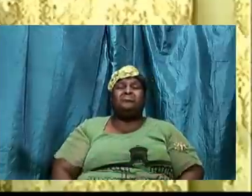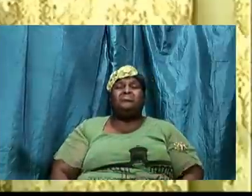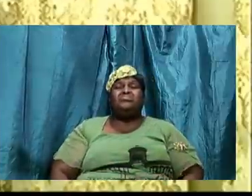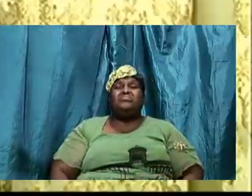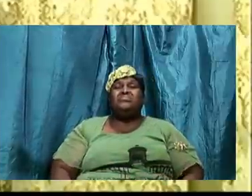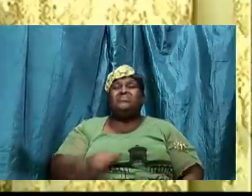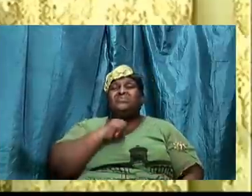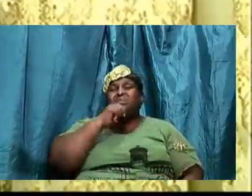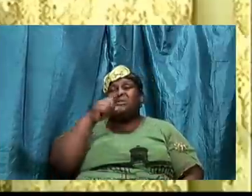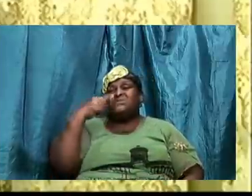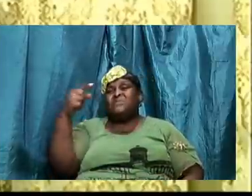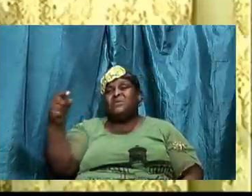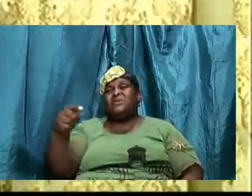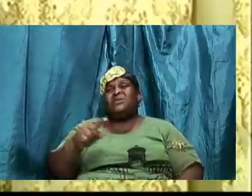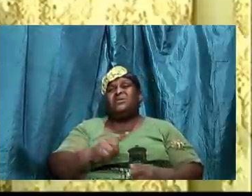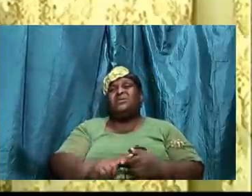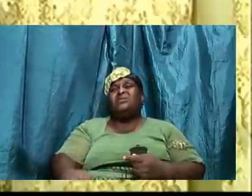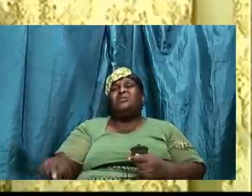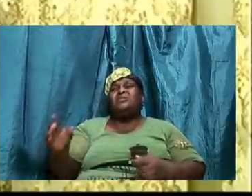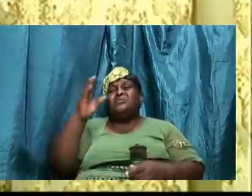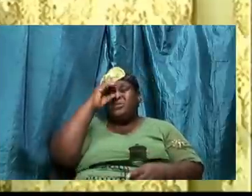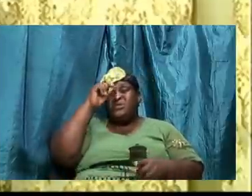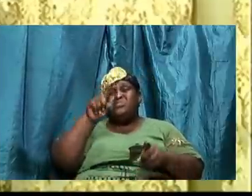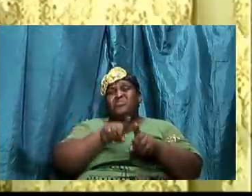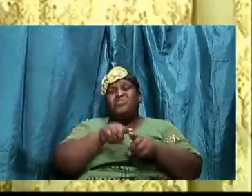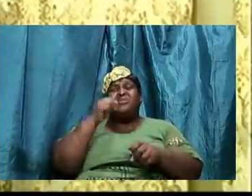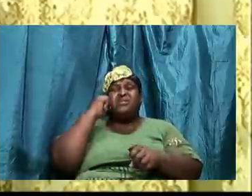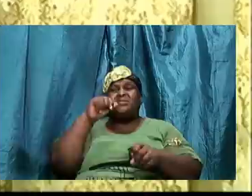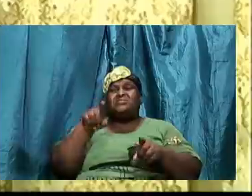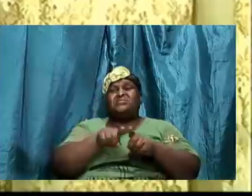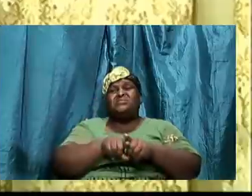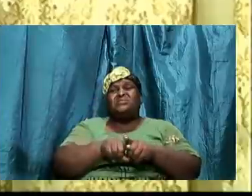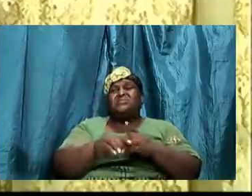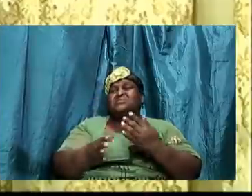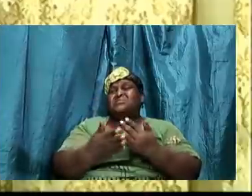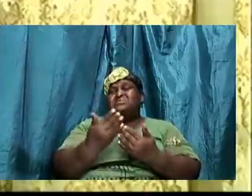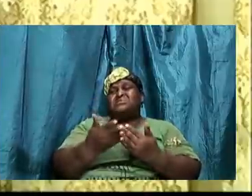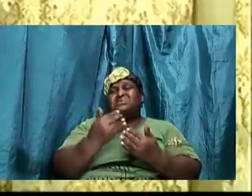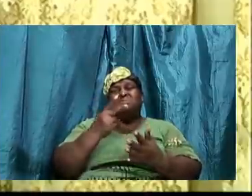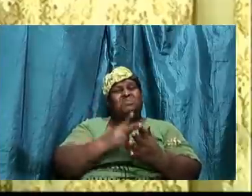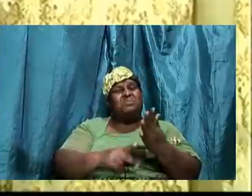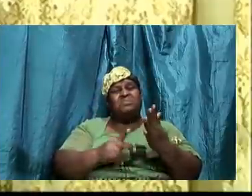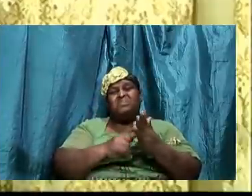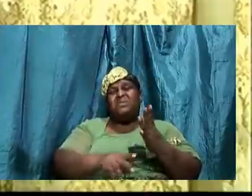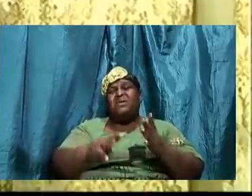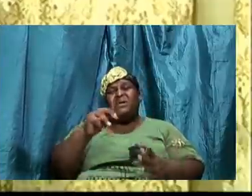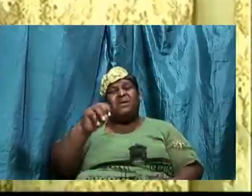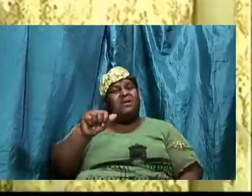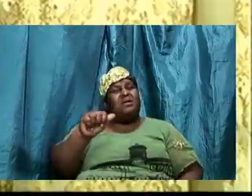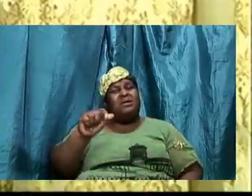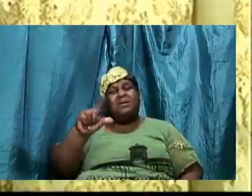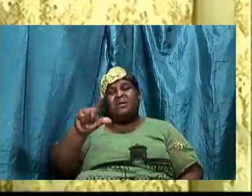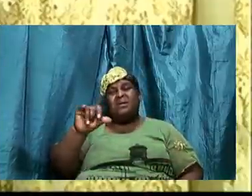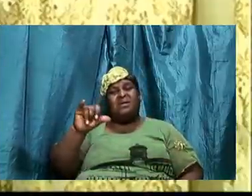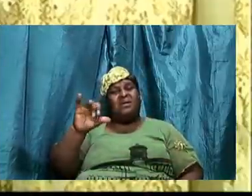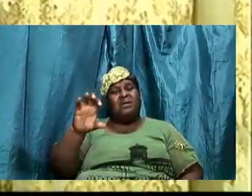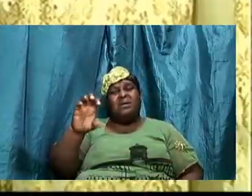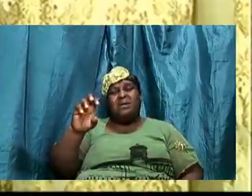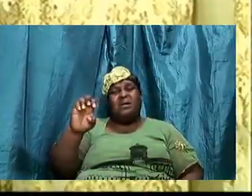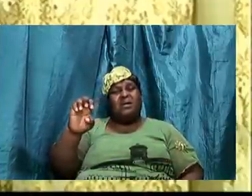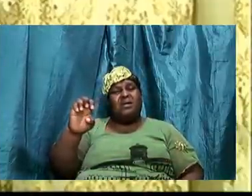and you're not talking to your person, to the person. And that is just a simple part of malice, you know. Because in your